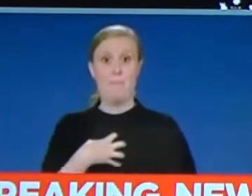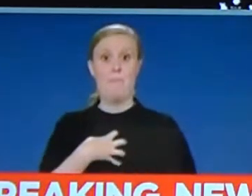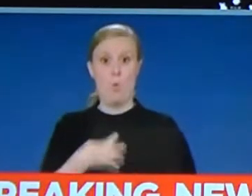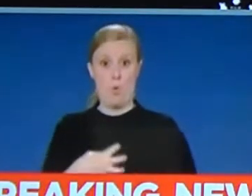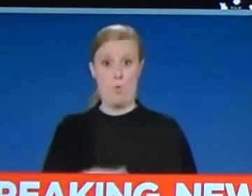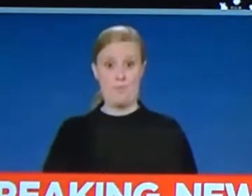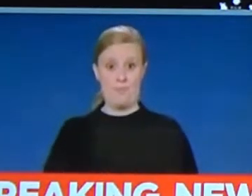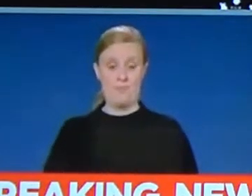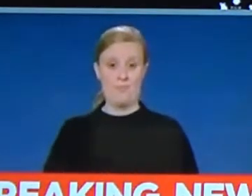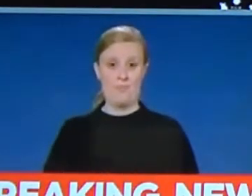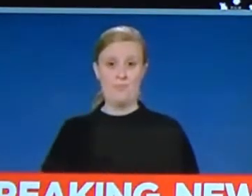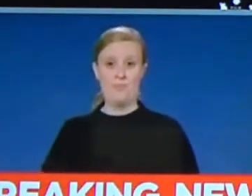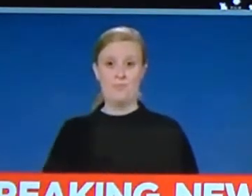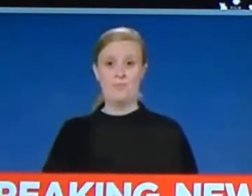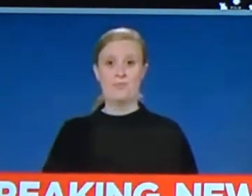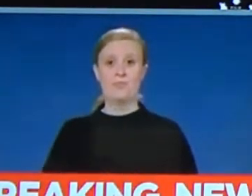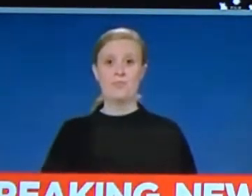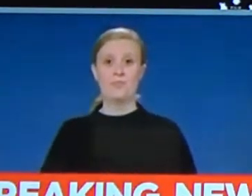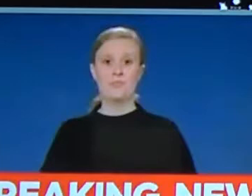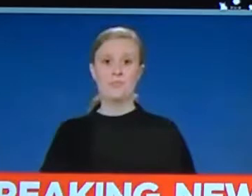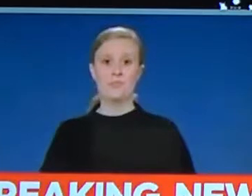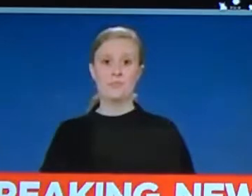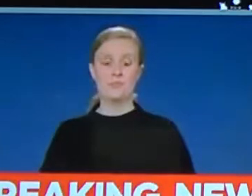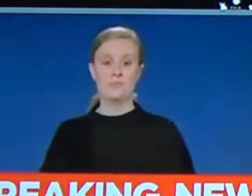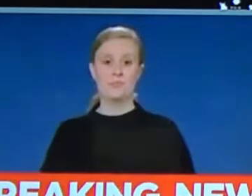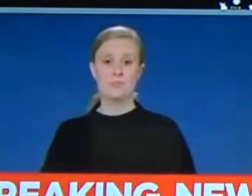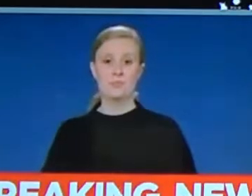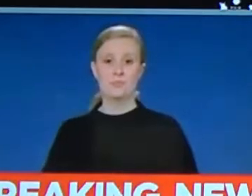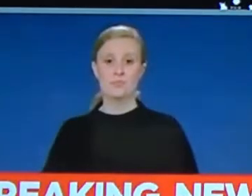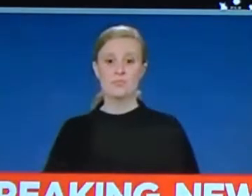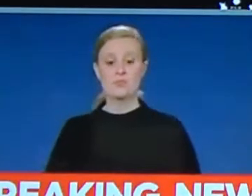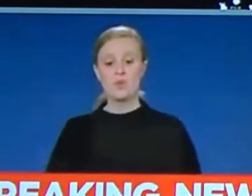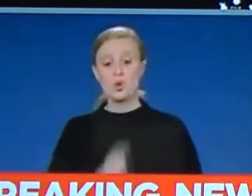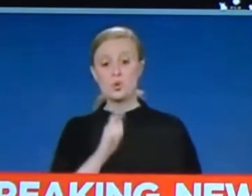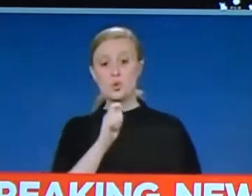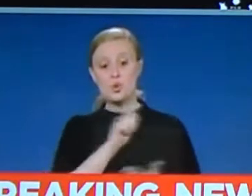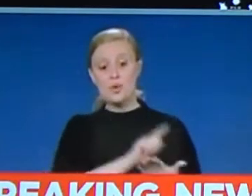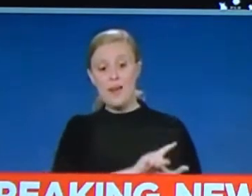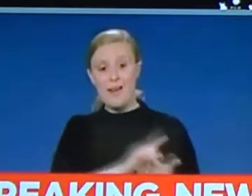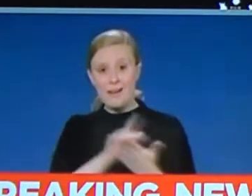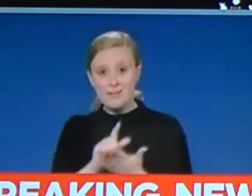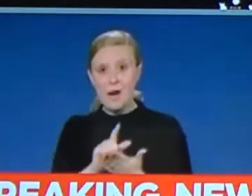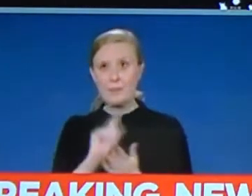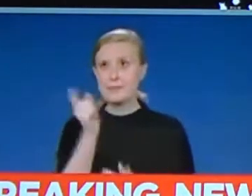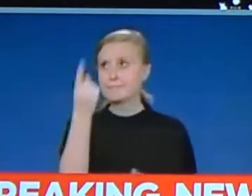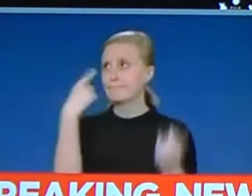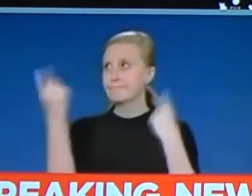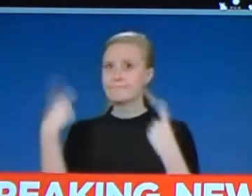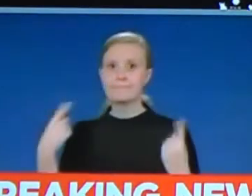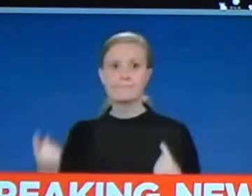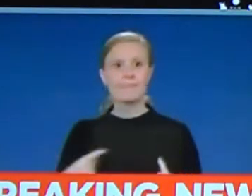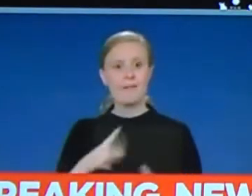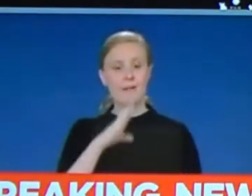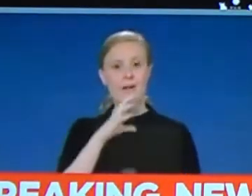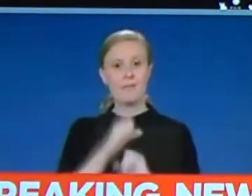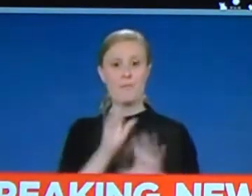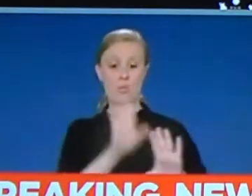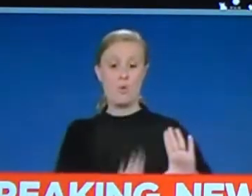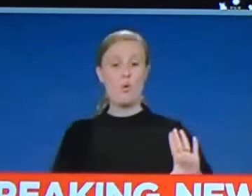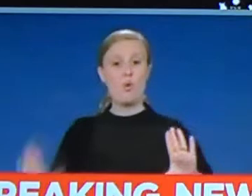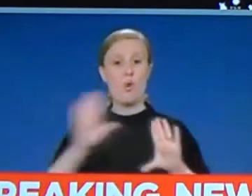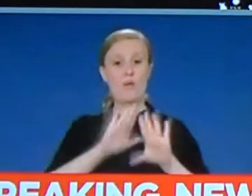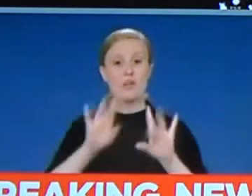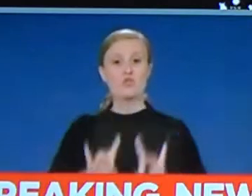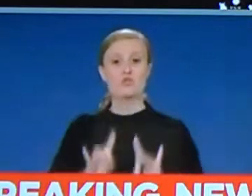markets. The National Cabinet was formed soon after that and started to put in